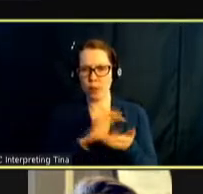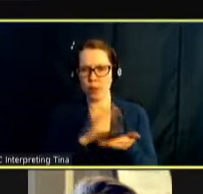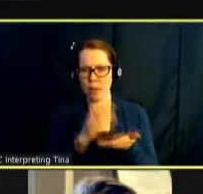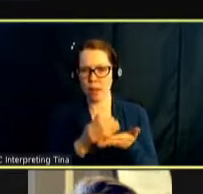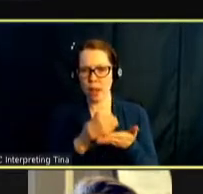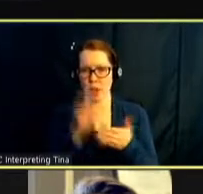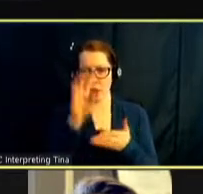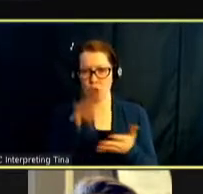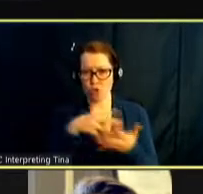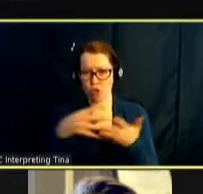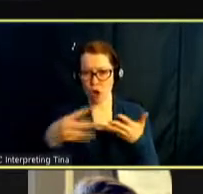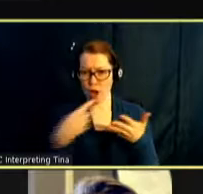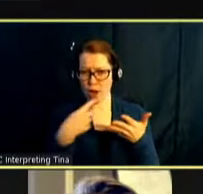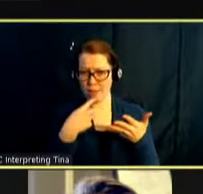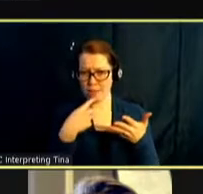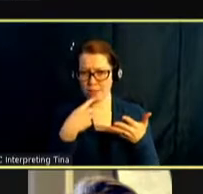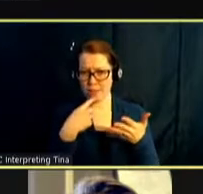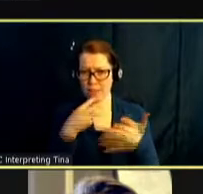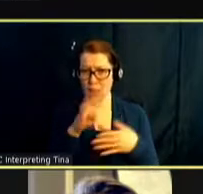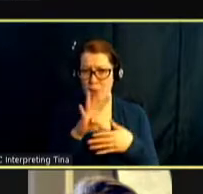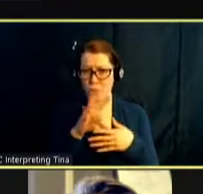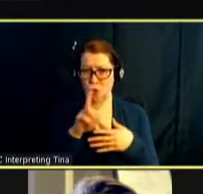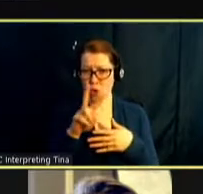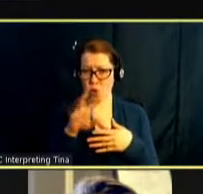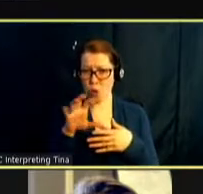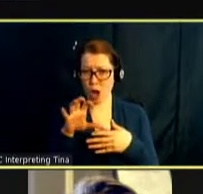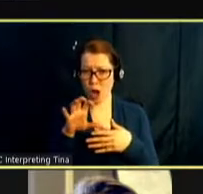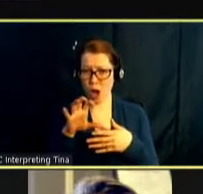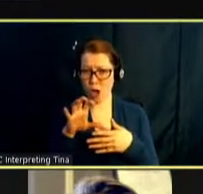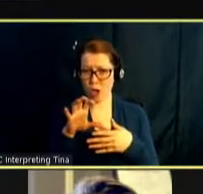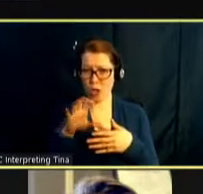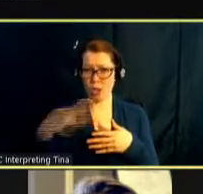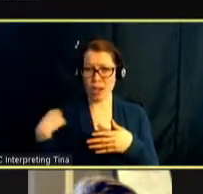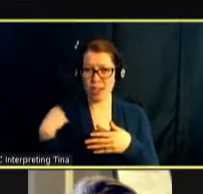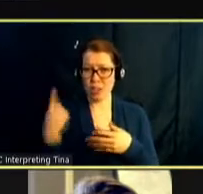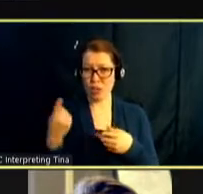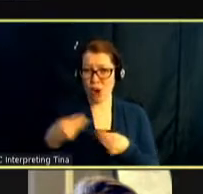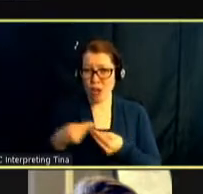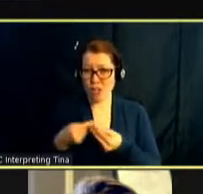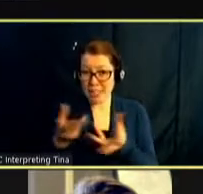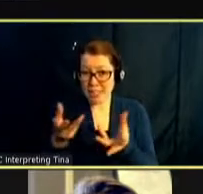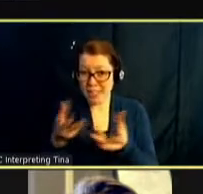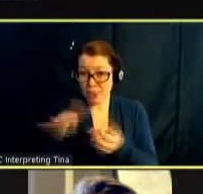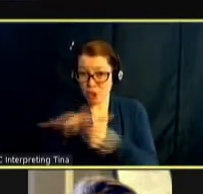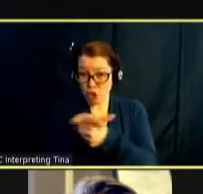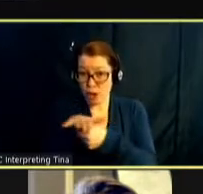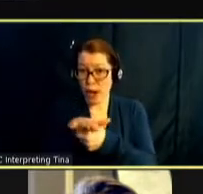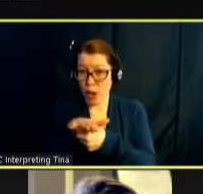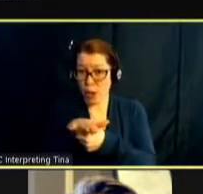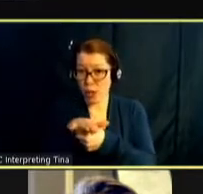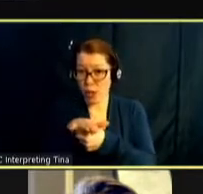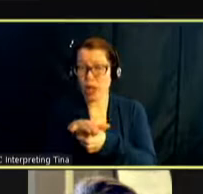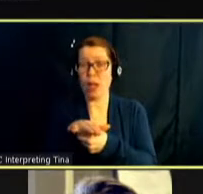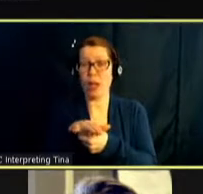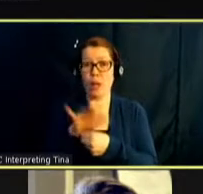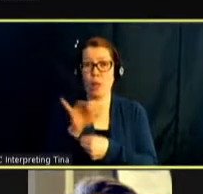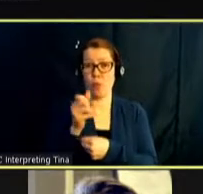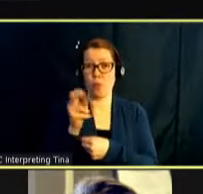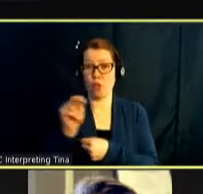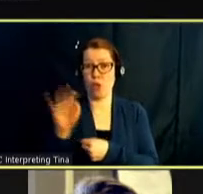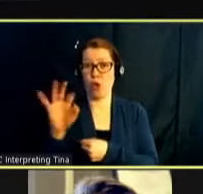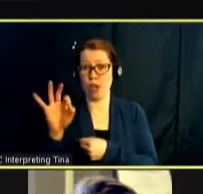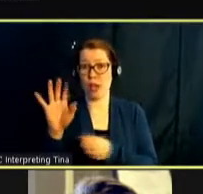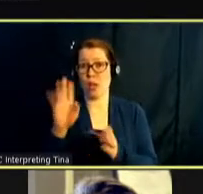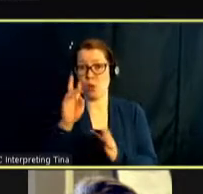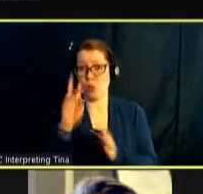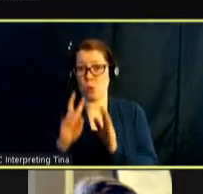shared, it looked like about 4,200 doses had been delivered to the area, and through January 9th, you had